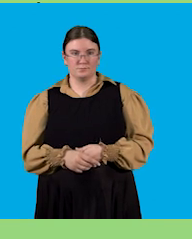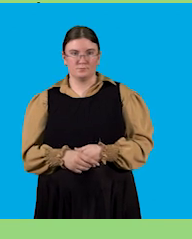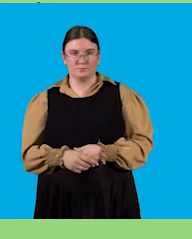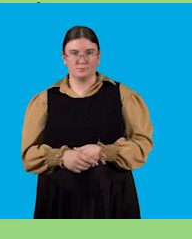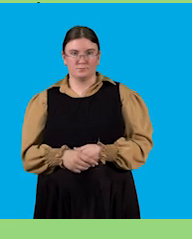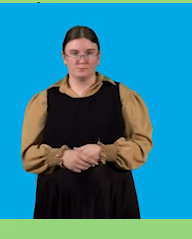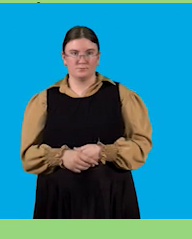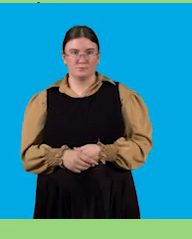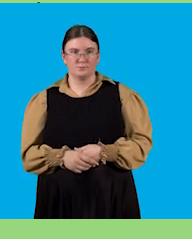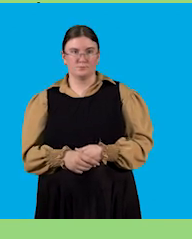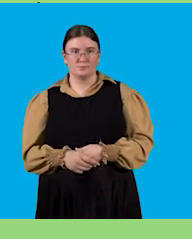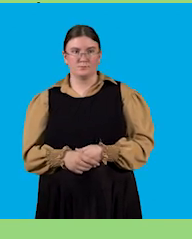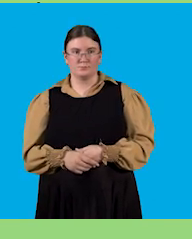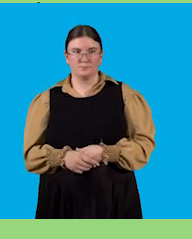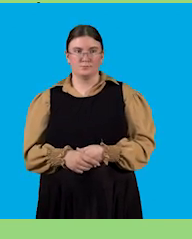metabolic